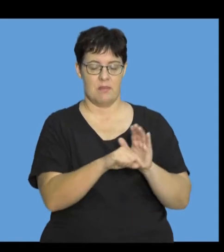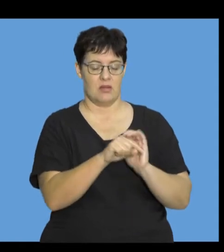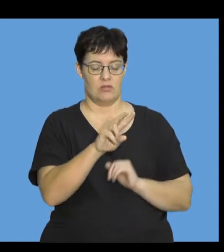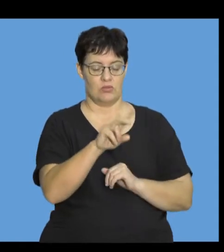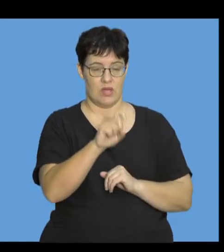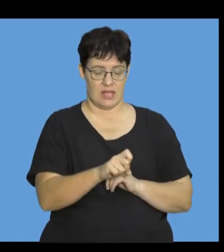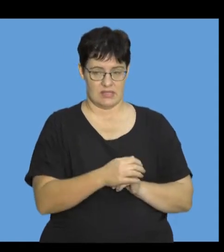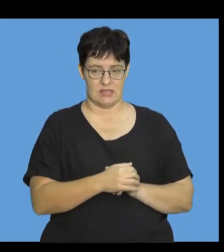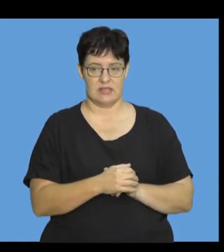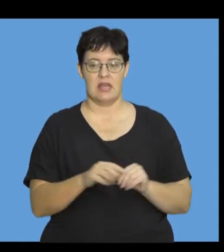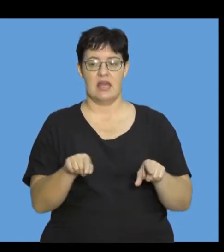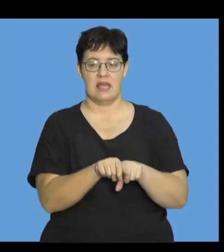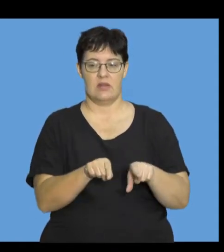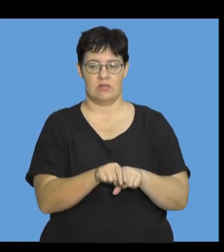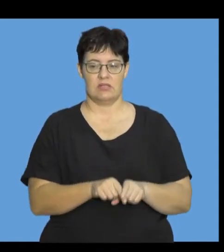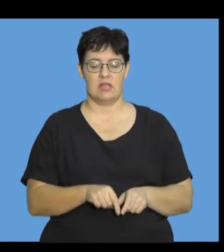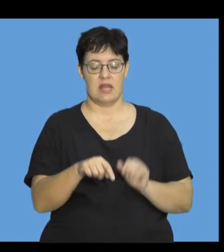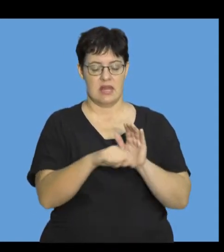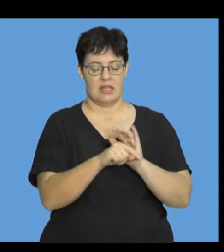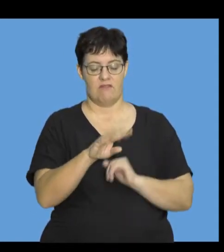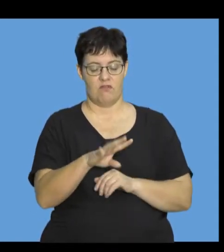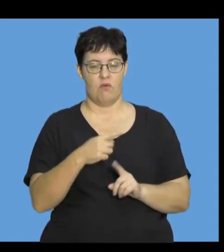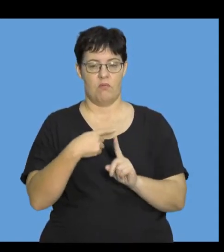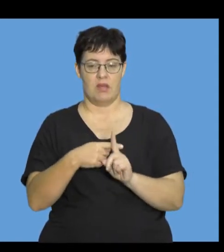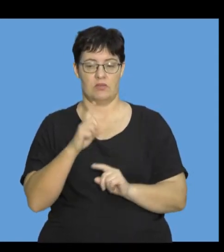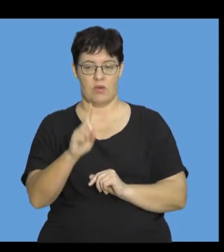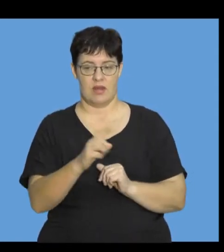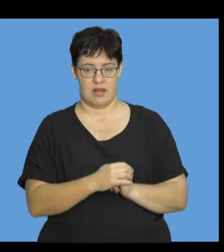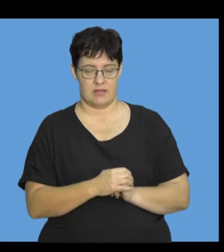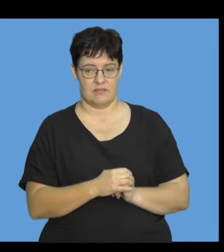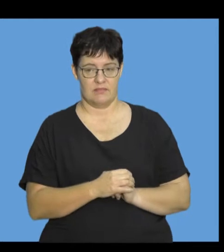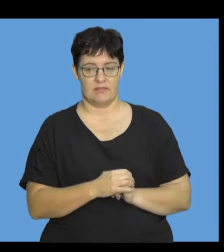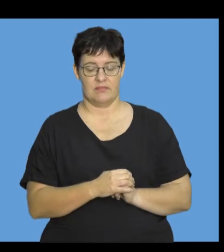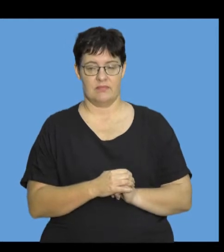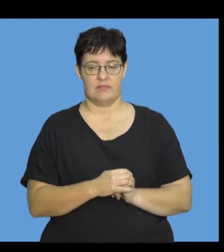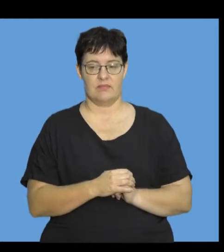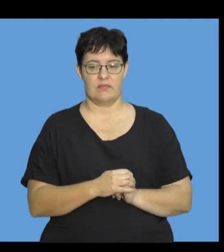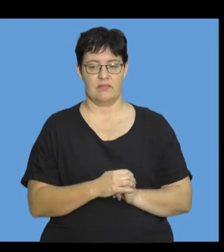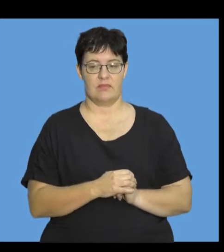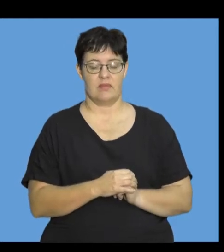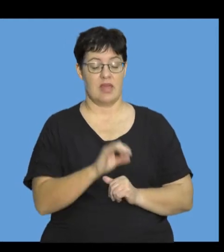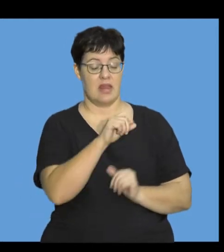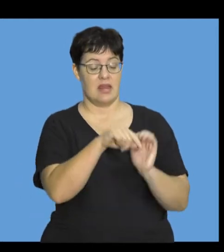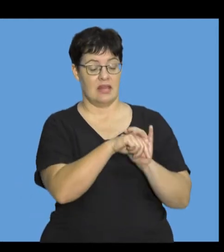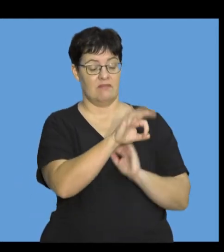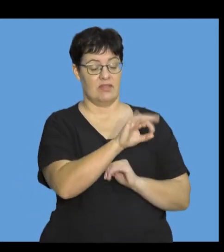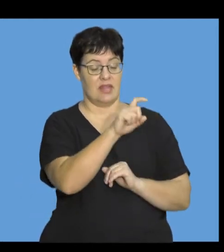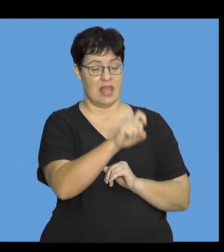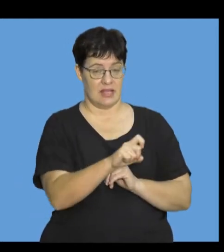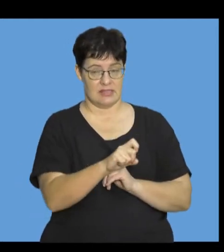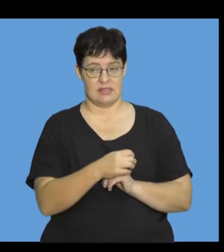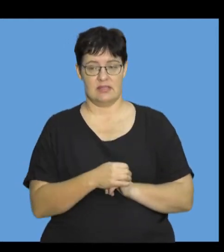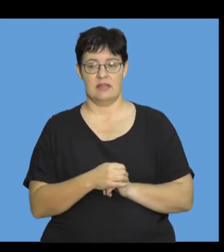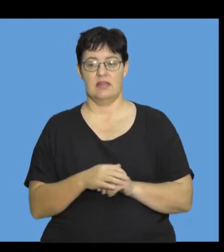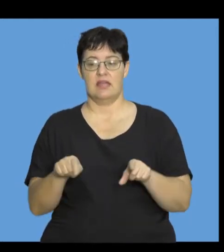minus 2x equal to negative 4 plus 1. And this will be negative